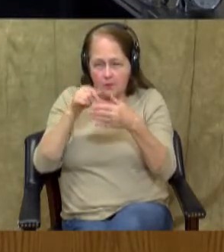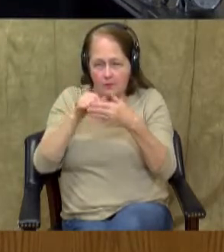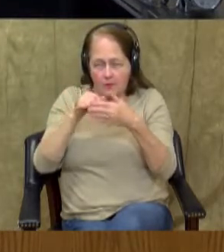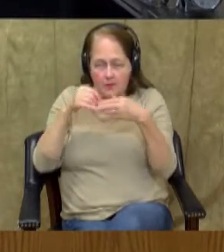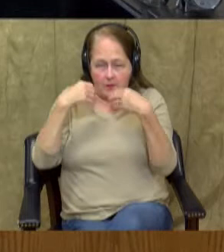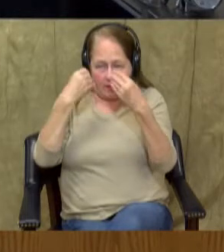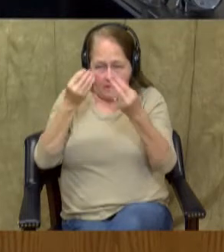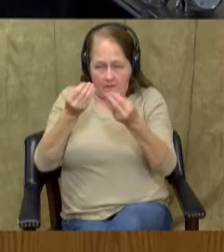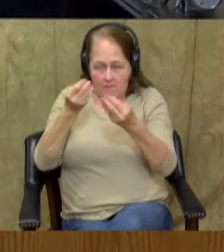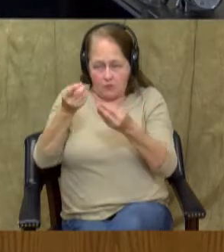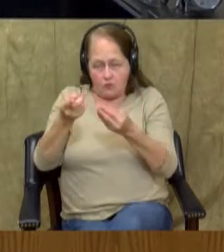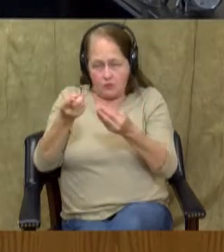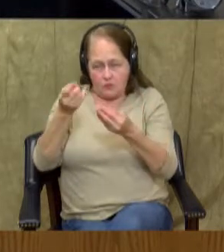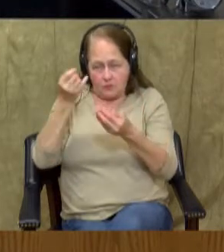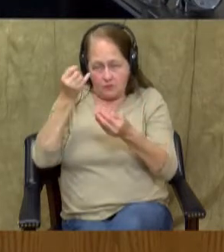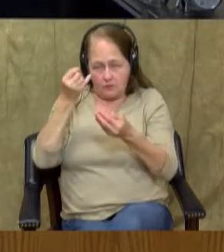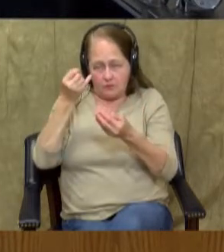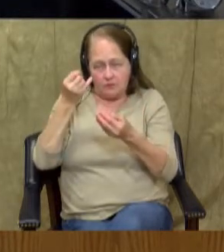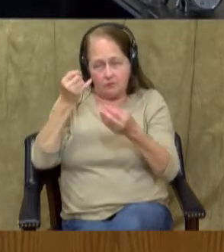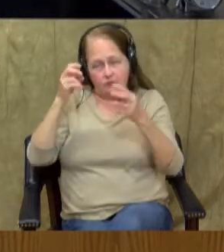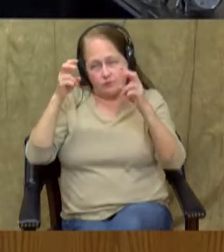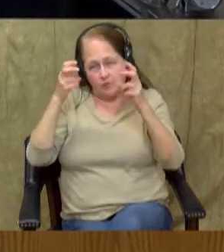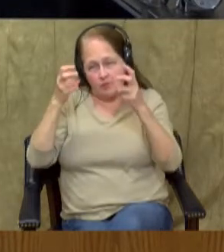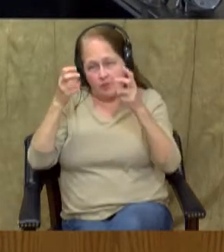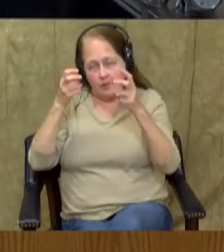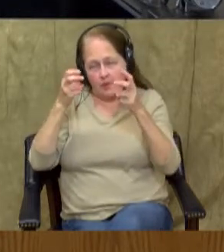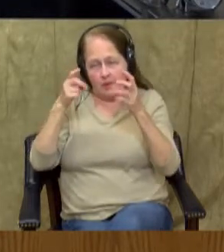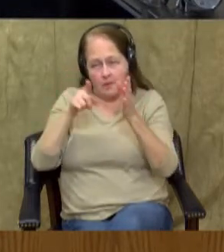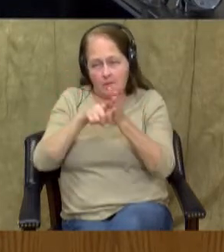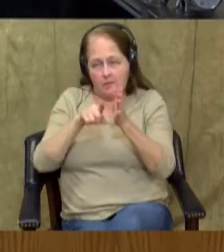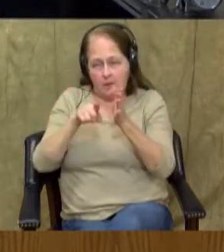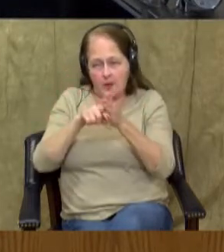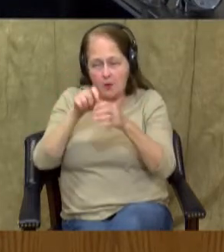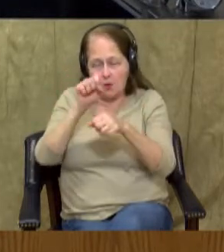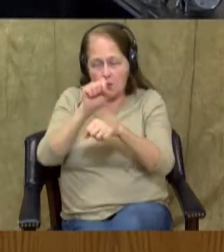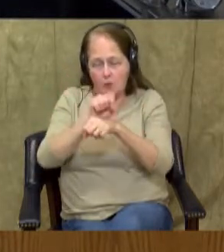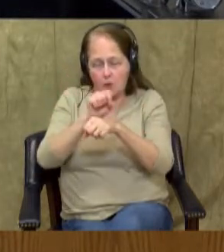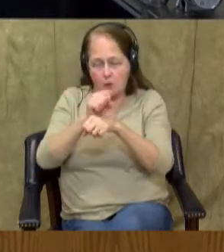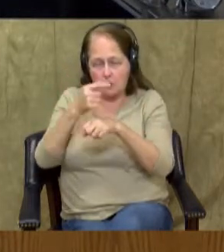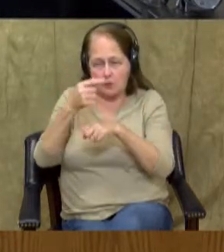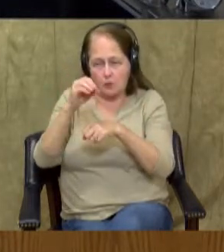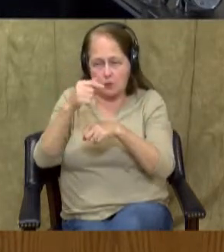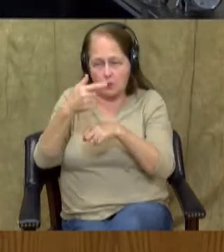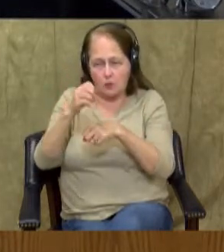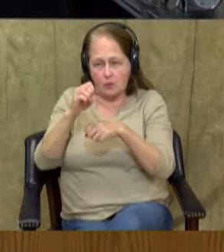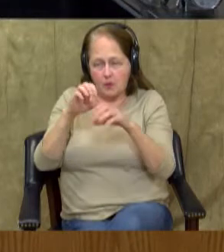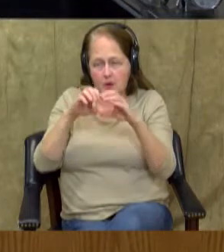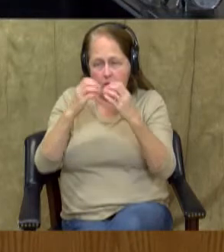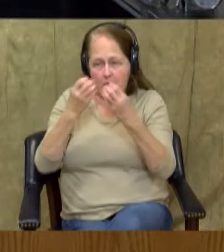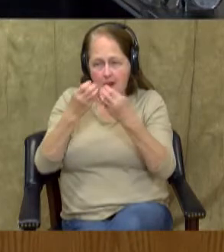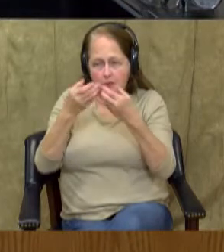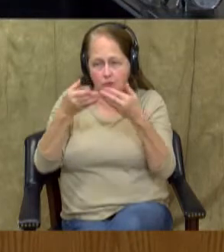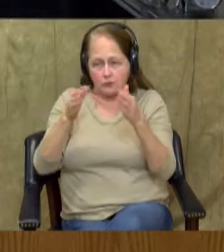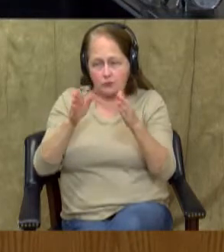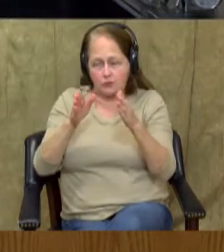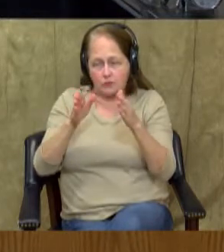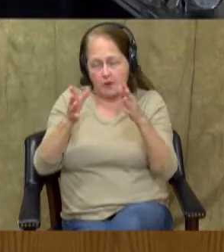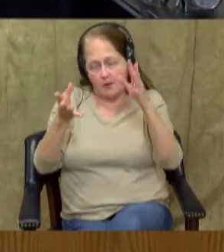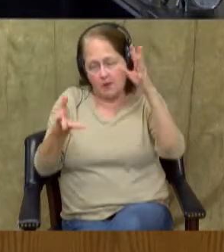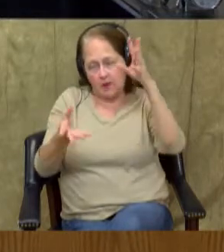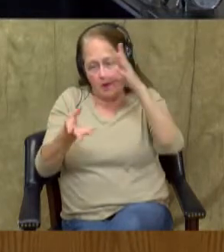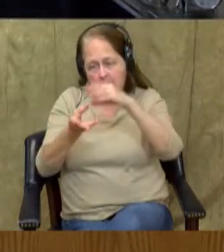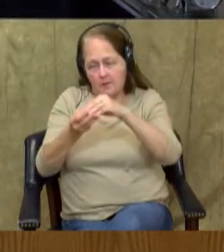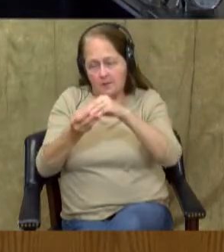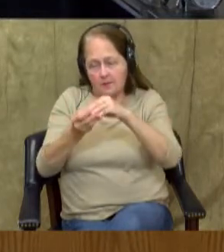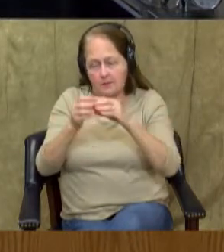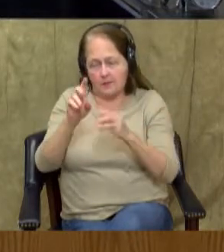a scenario with you. I did this as bell work with my students this week on Google Classroom and then compiled their data so that we'll be